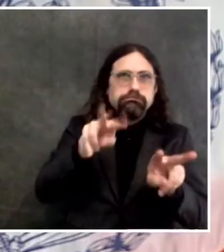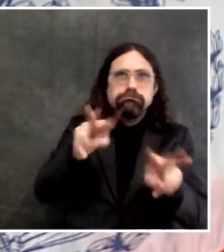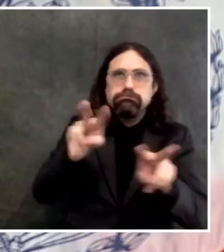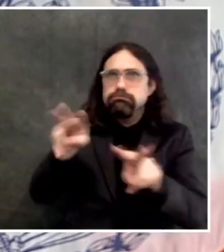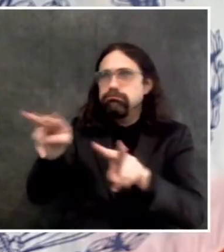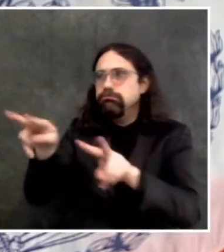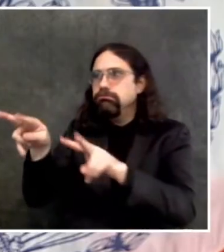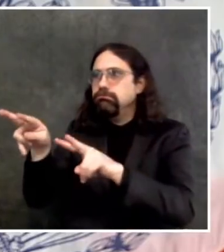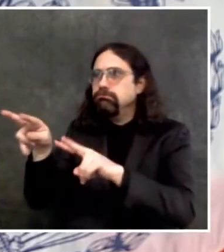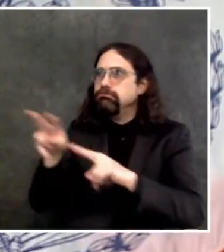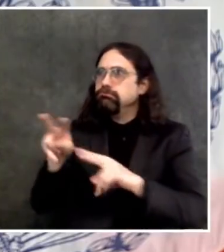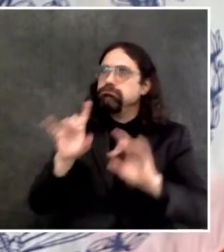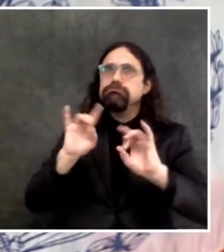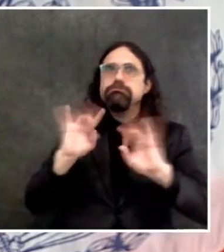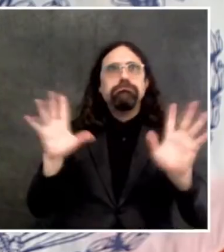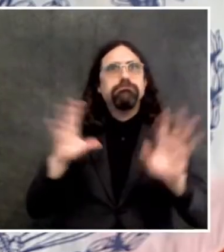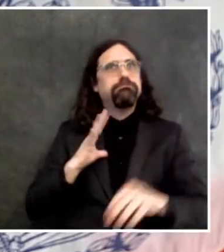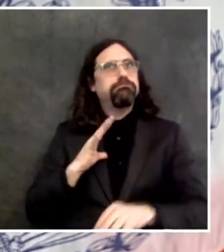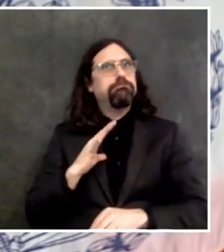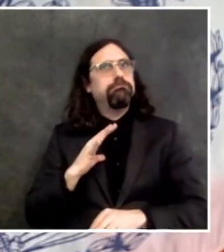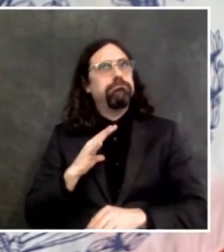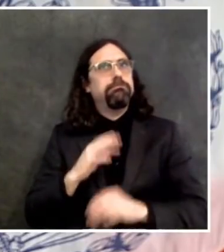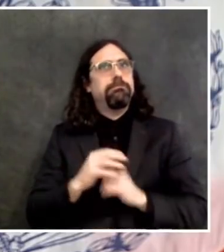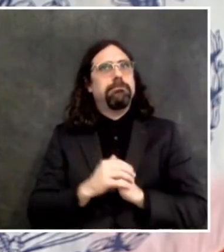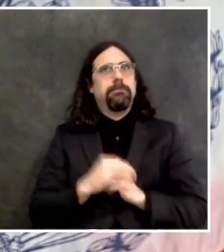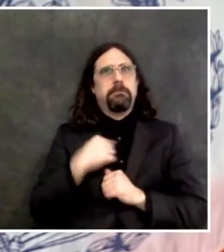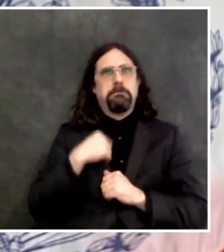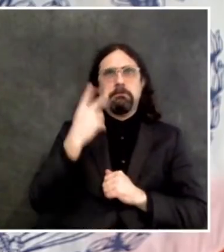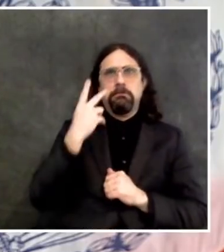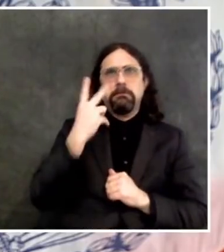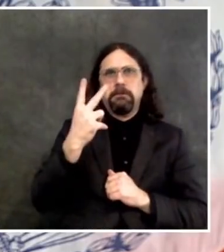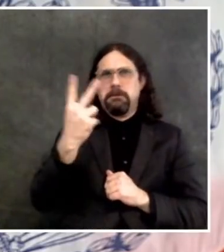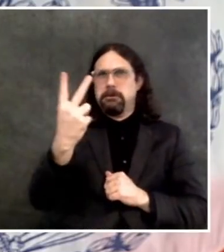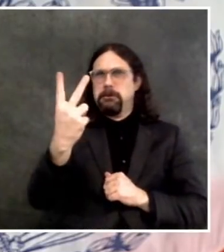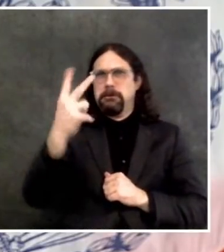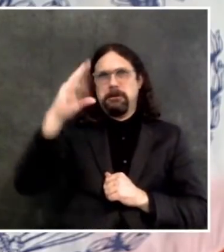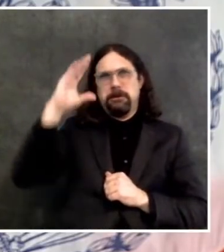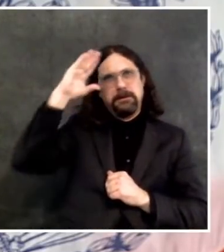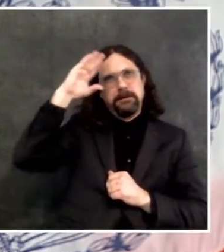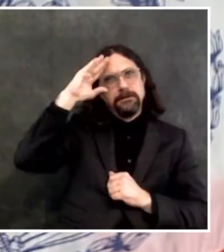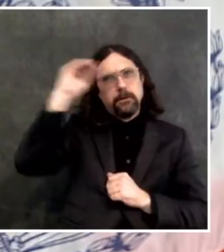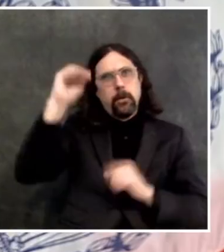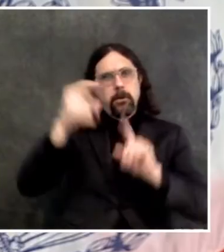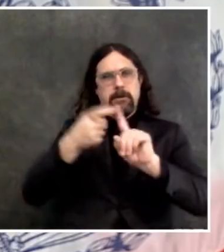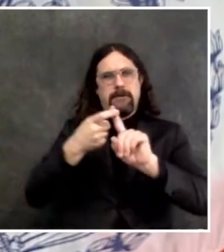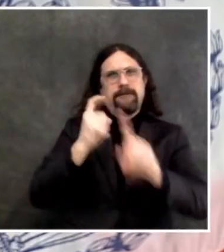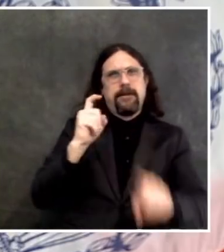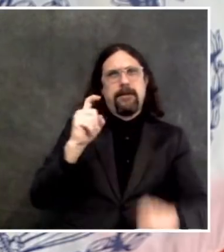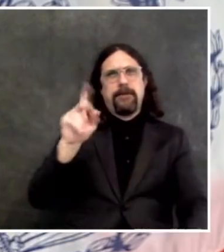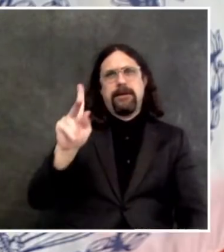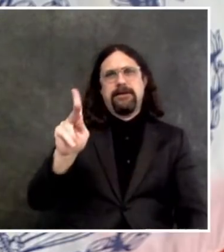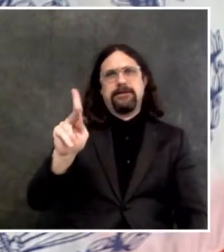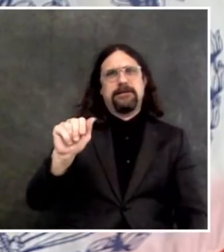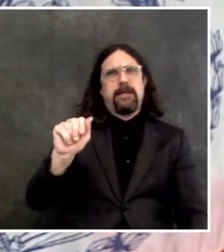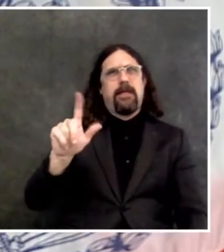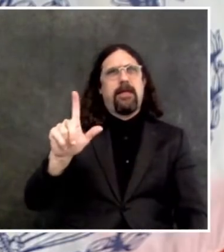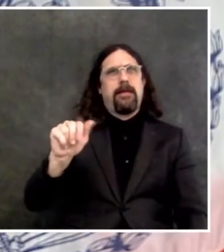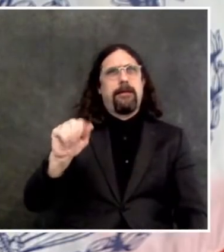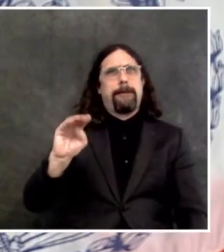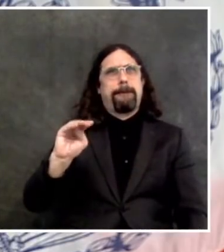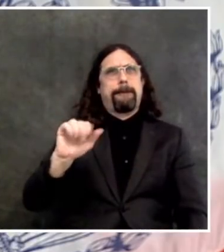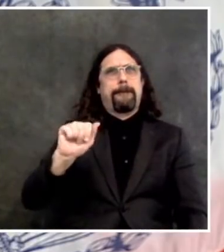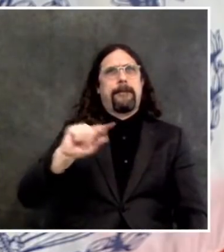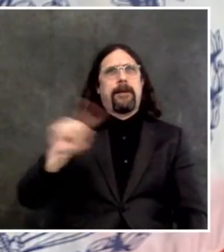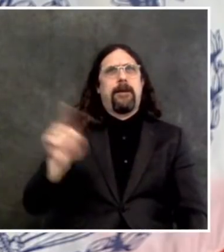from Kalamazoo, Michigan. I had a good talk with them, Andrew and Jeff, and they literally got in their rig and they got in